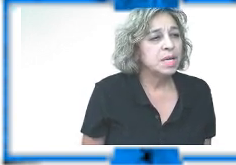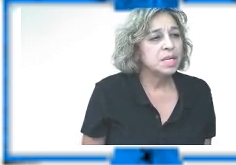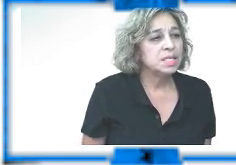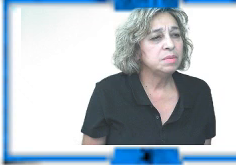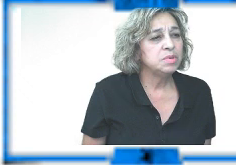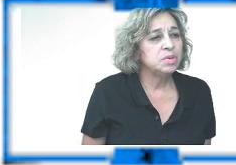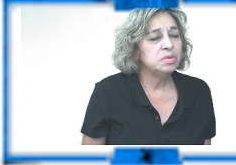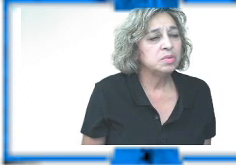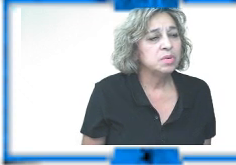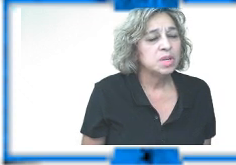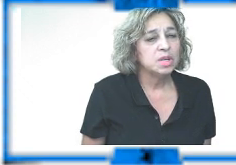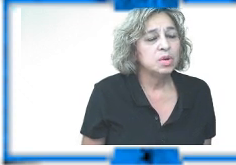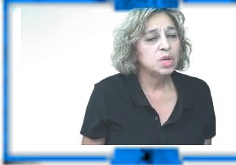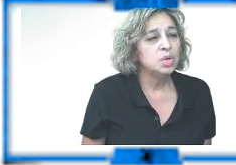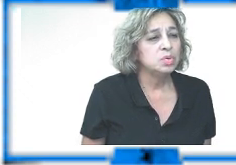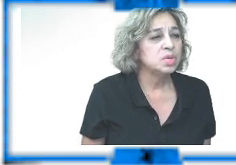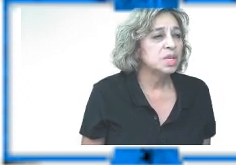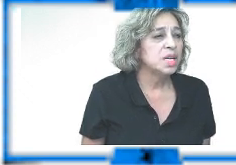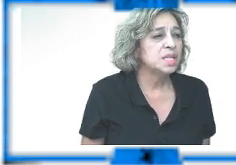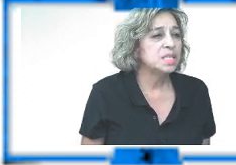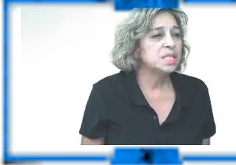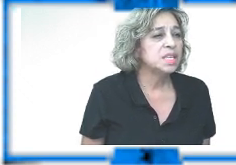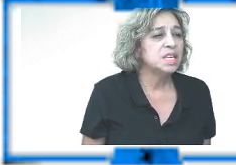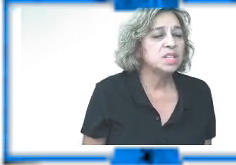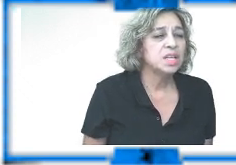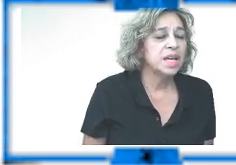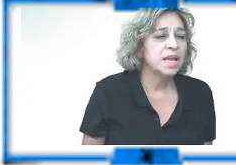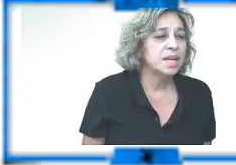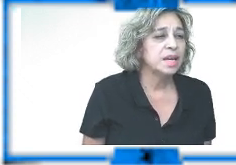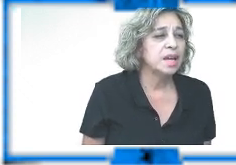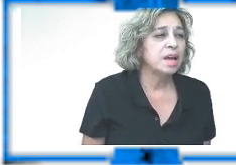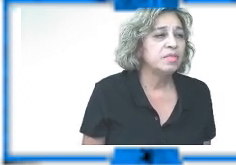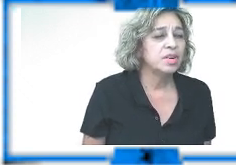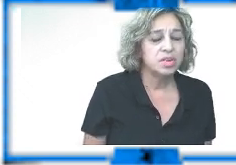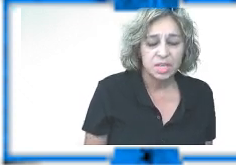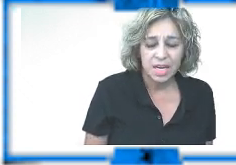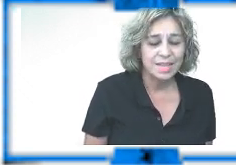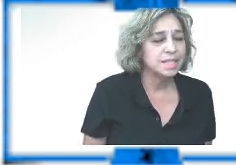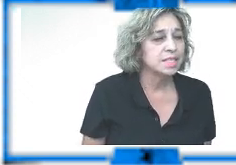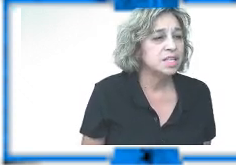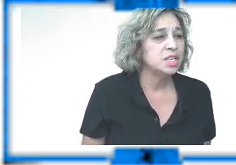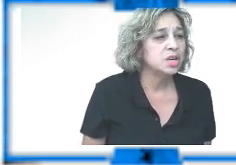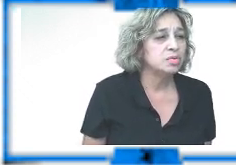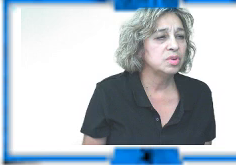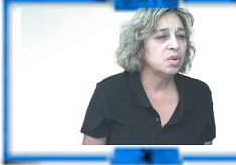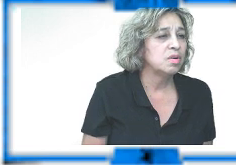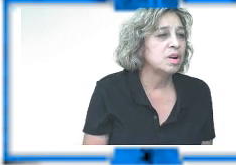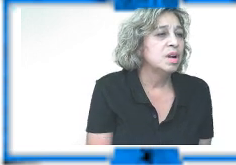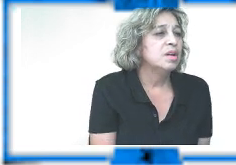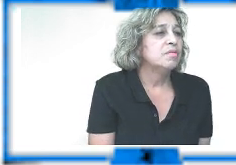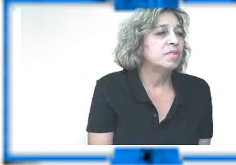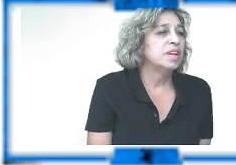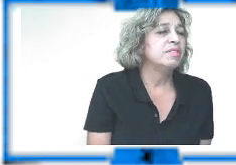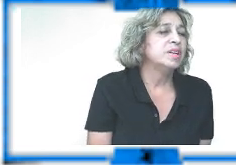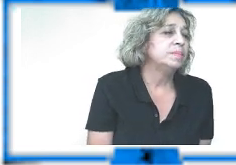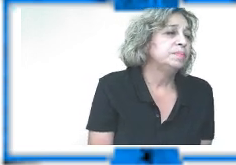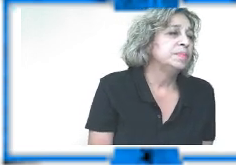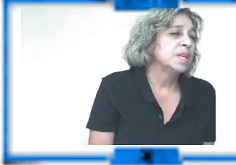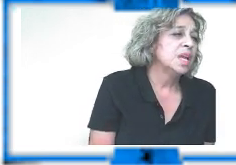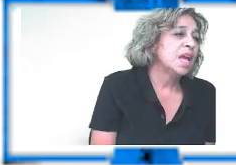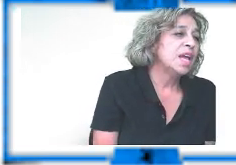become accustomed to loot and steal and have their taxes condoned or